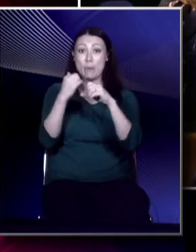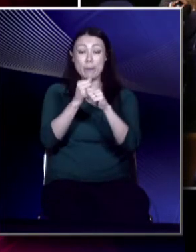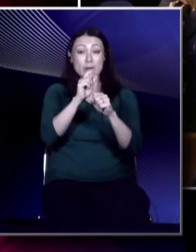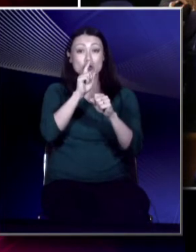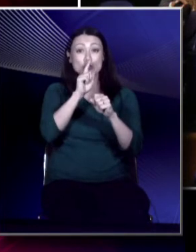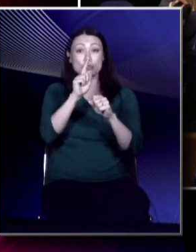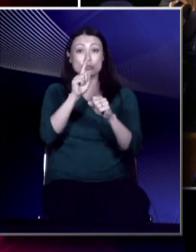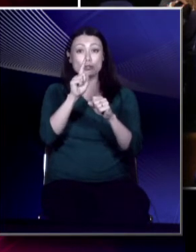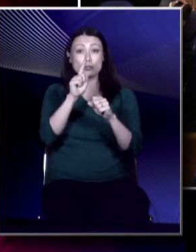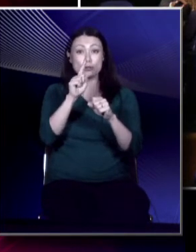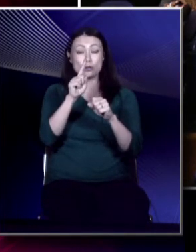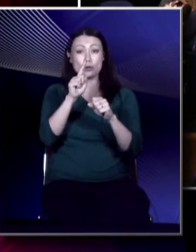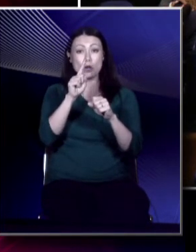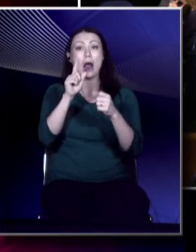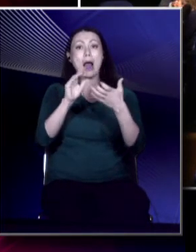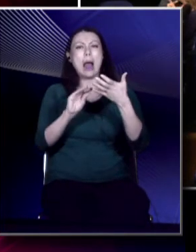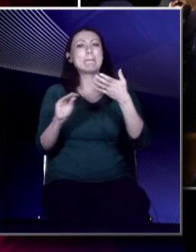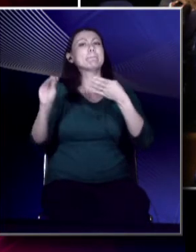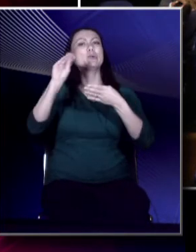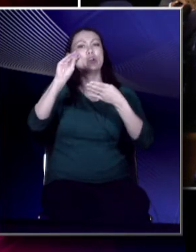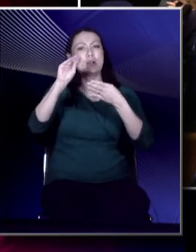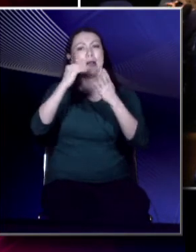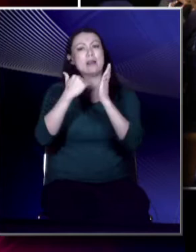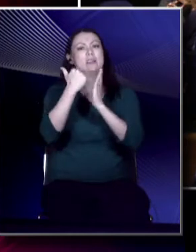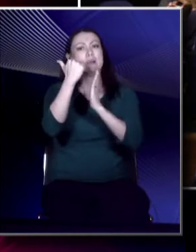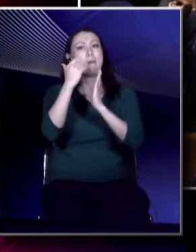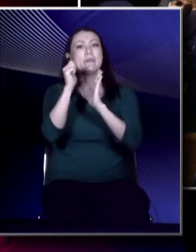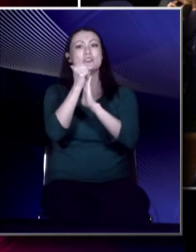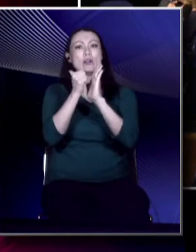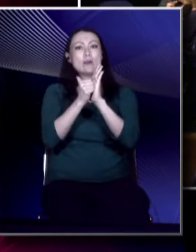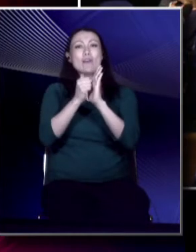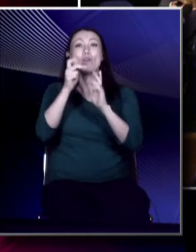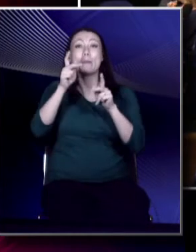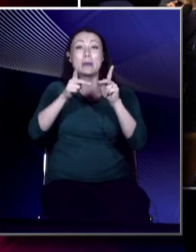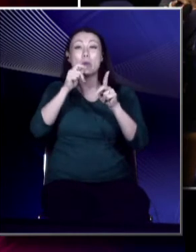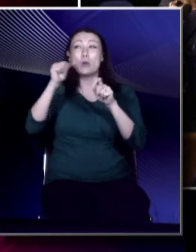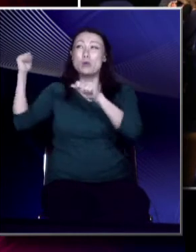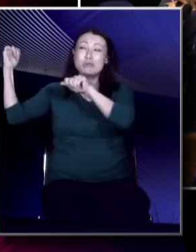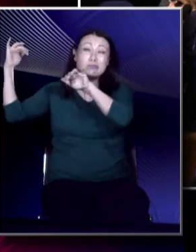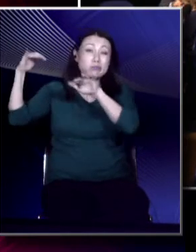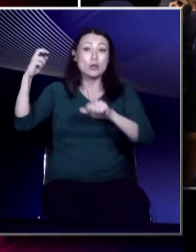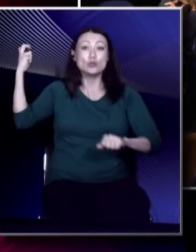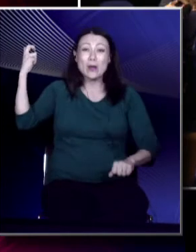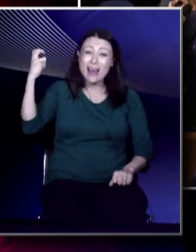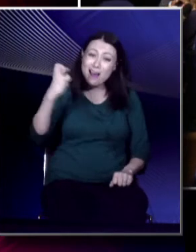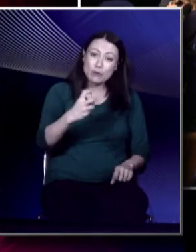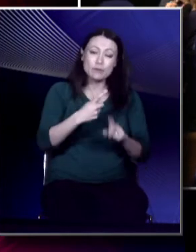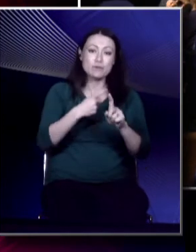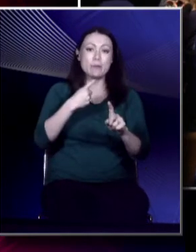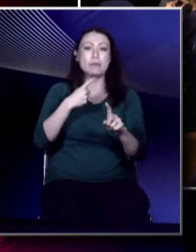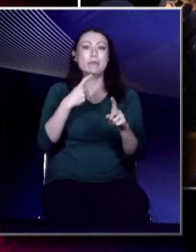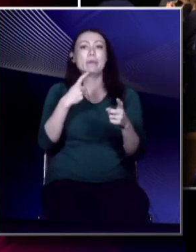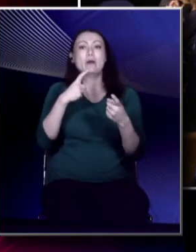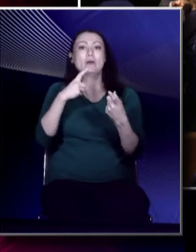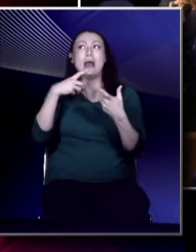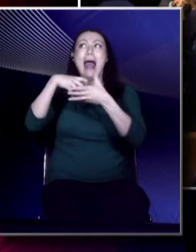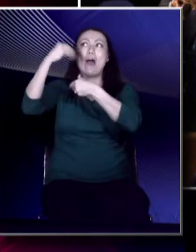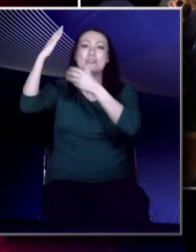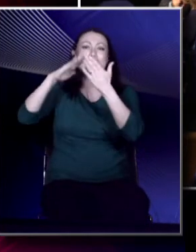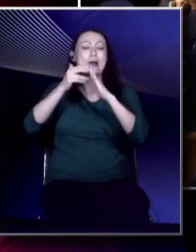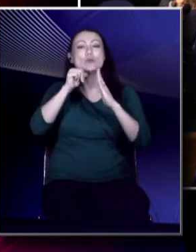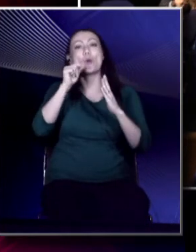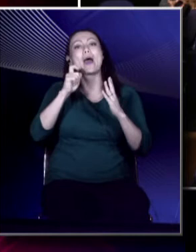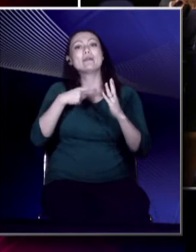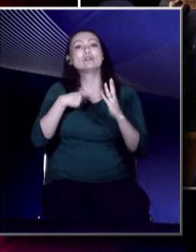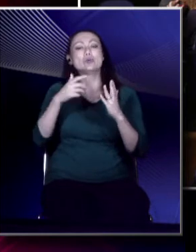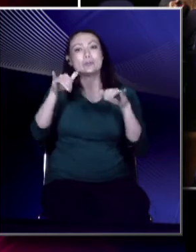that I put this at the top of the agenda so people that were coming in town from out of town didn't have to listen to the whole administrative